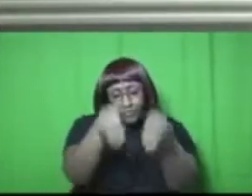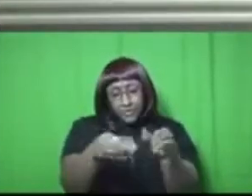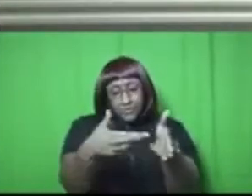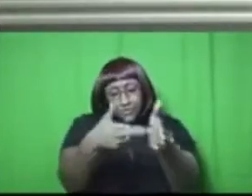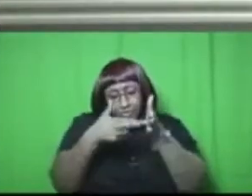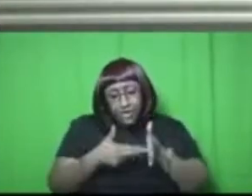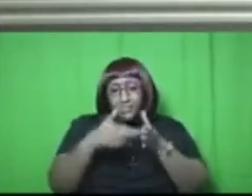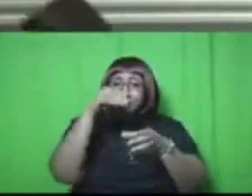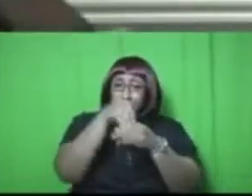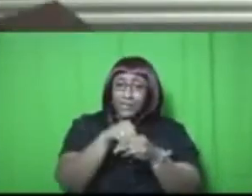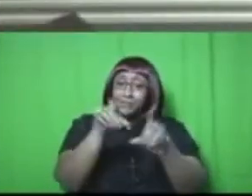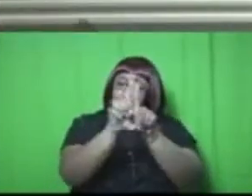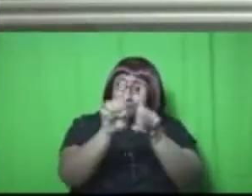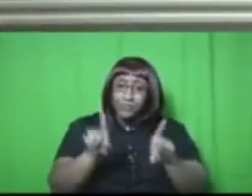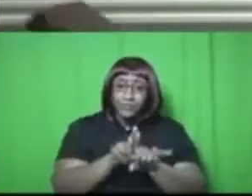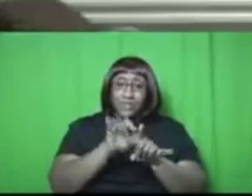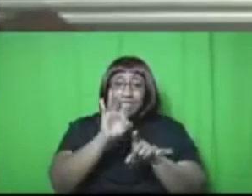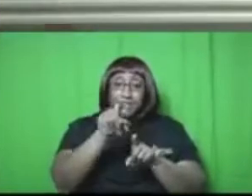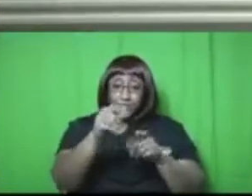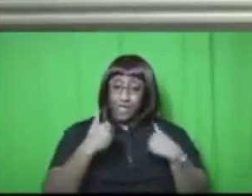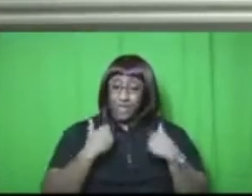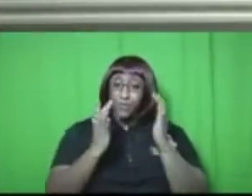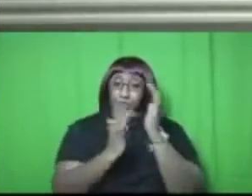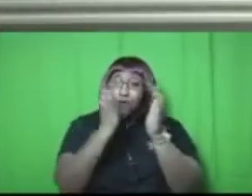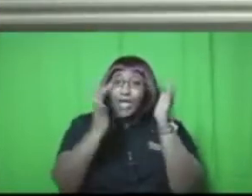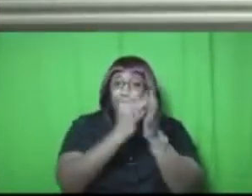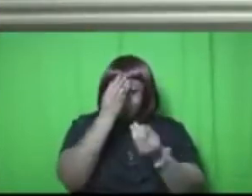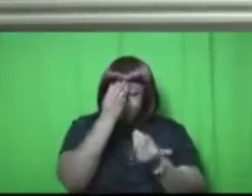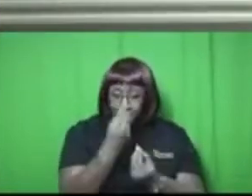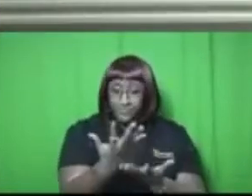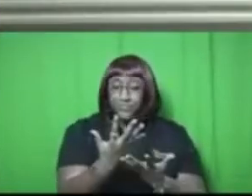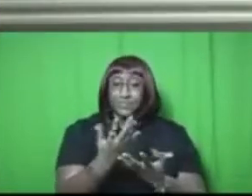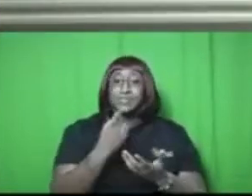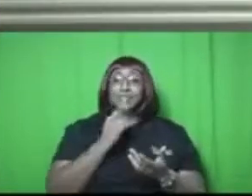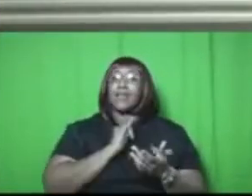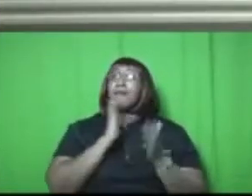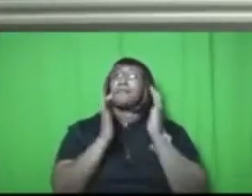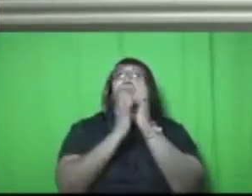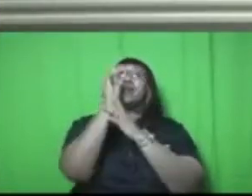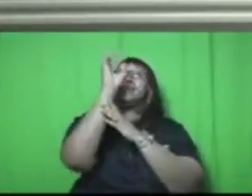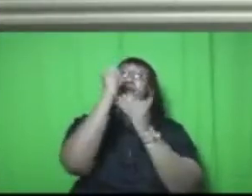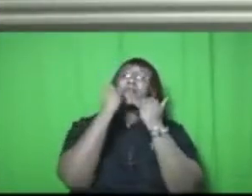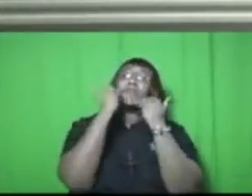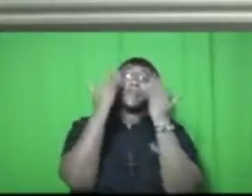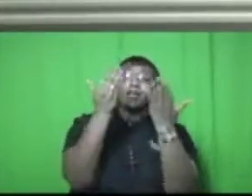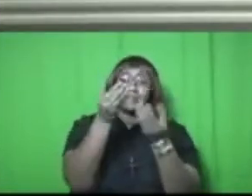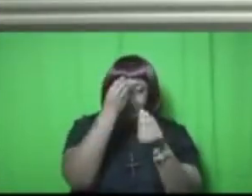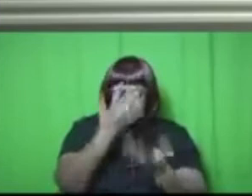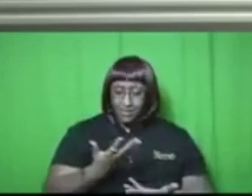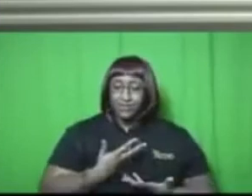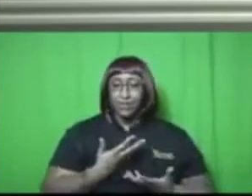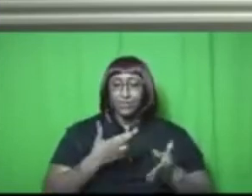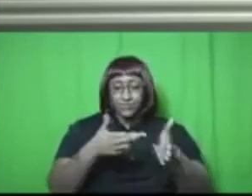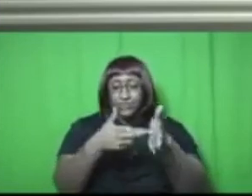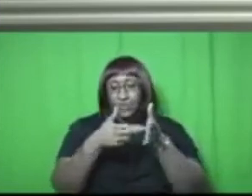in. But also, if you have a praise report, just say, I praise him and I thank you for what he's